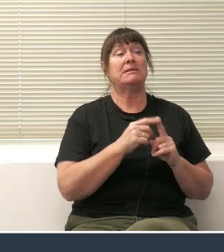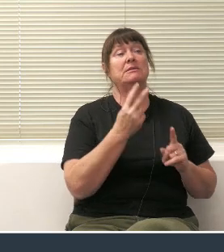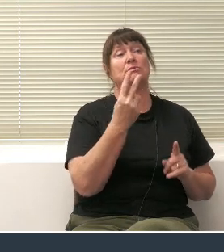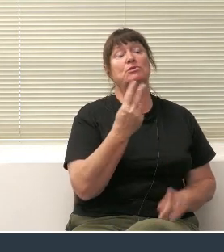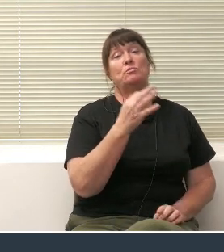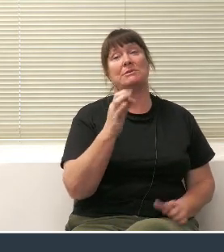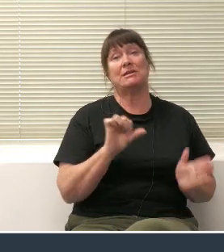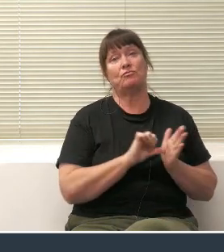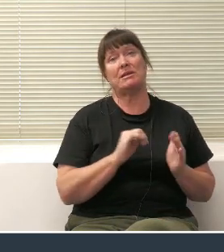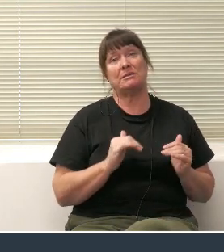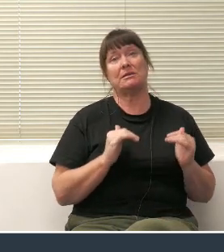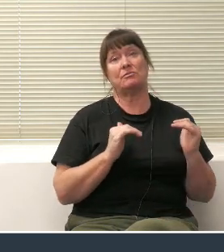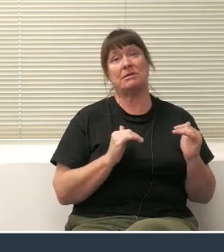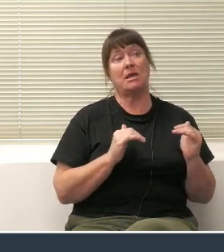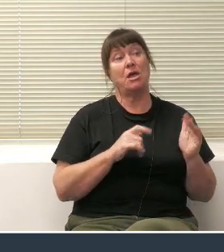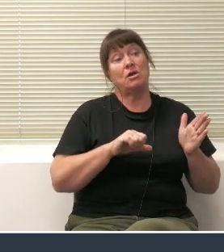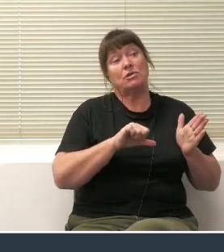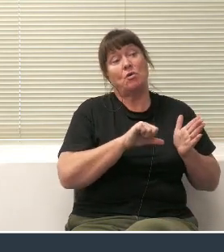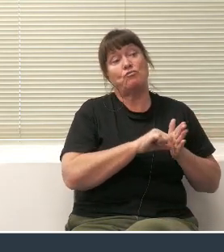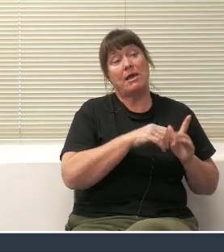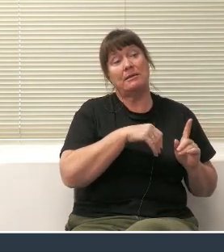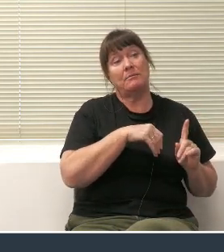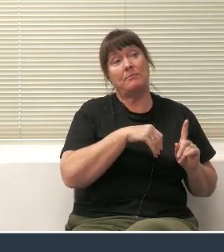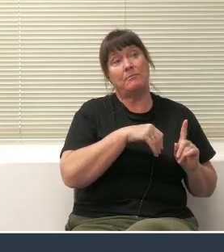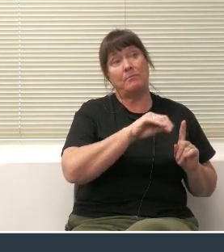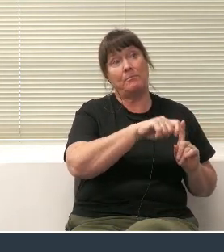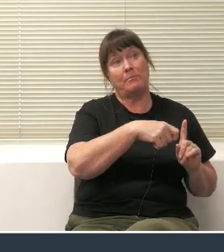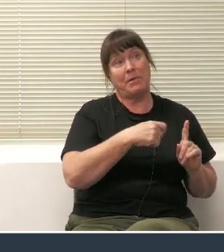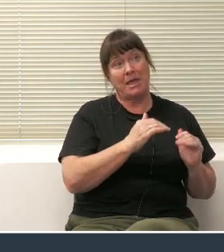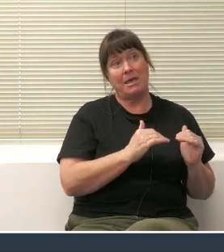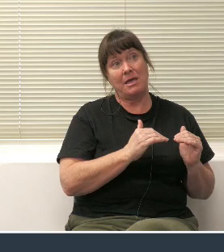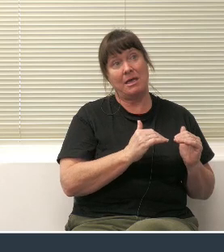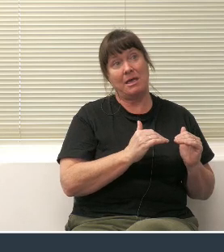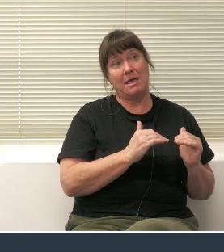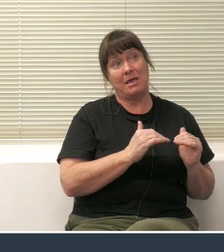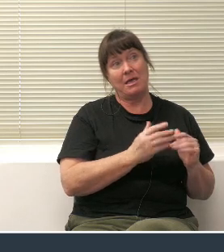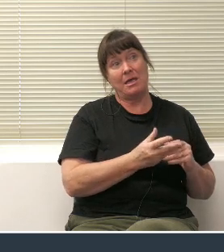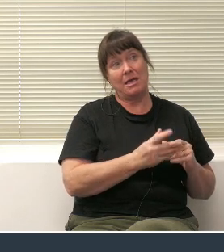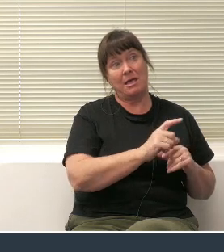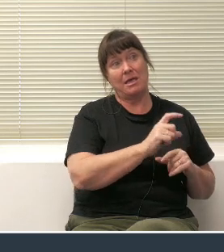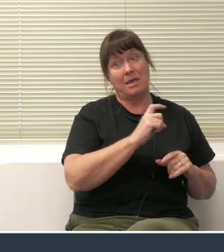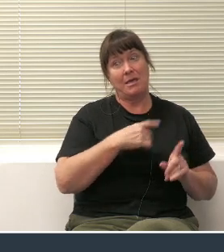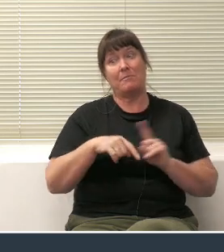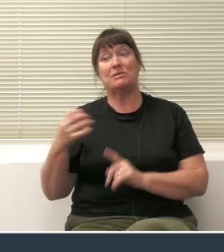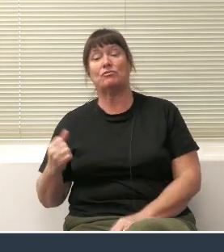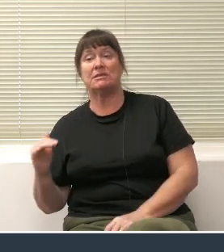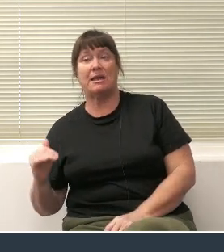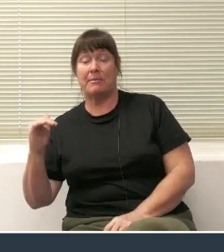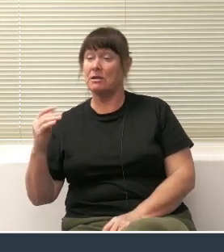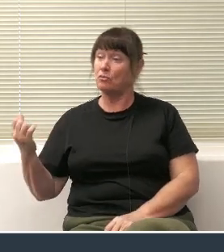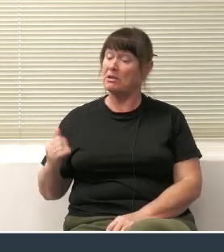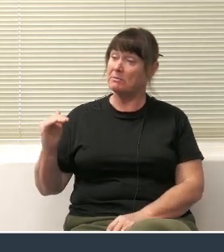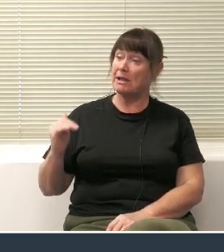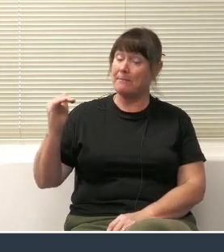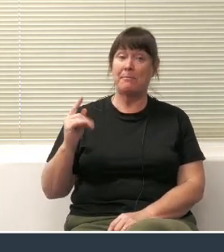increase. So it would be a combination of a ratepayer input to make this financially sustainable and the rents going up. Well, the rents went